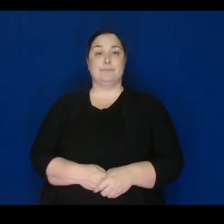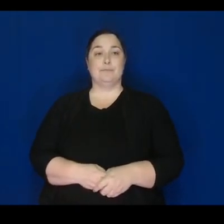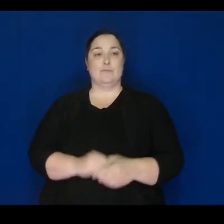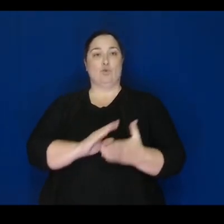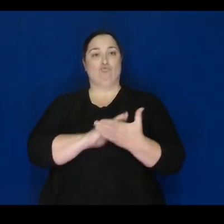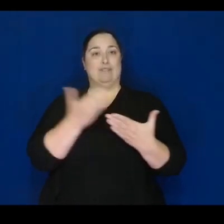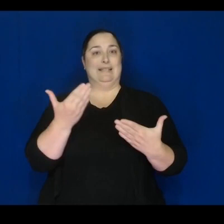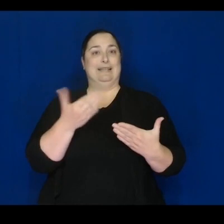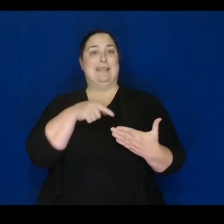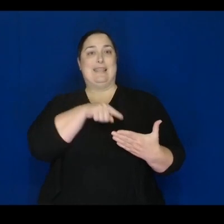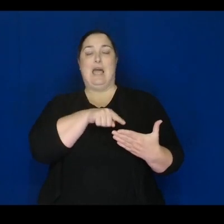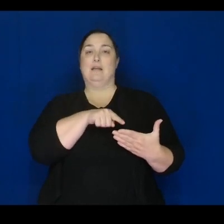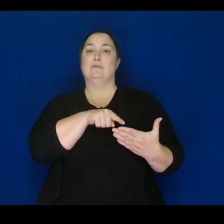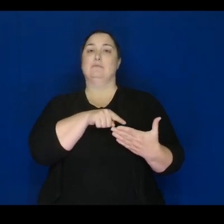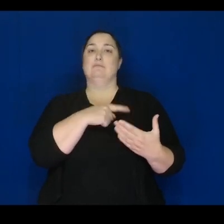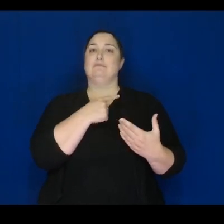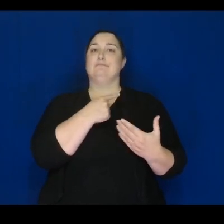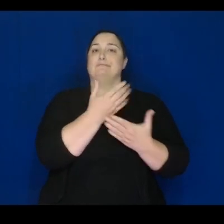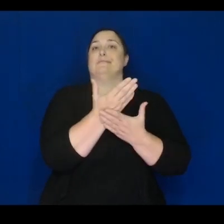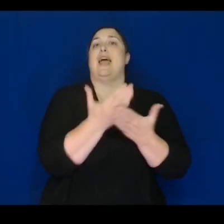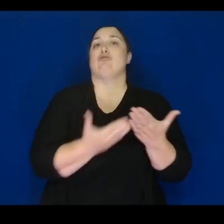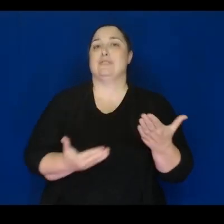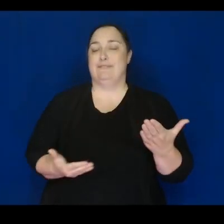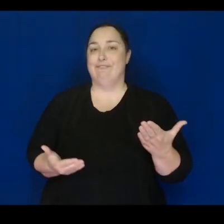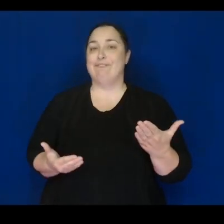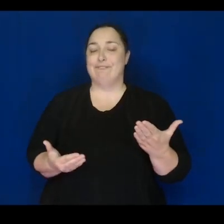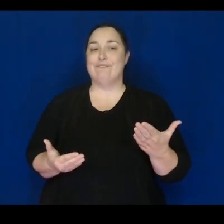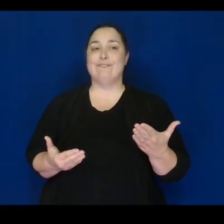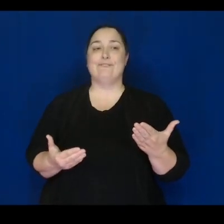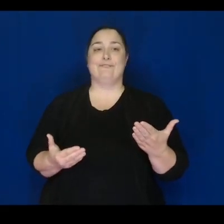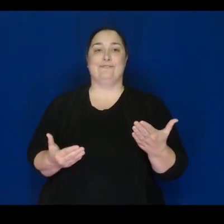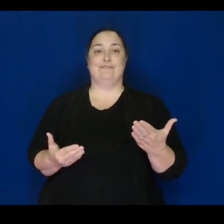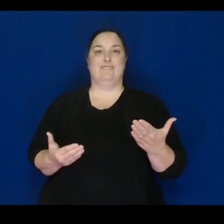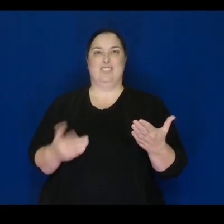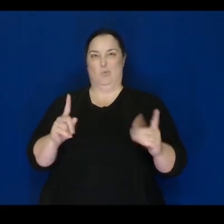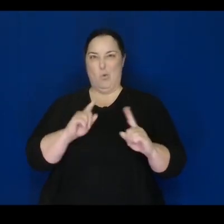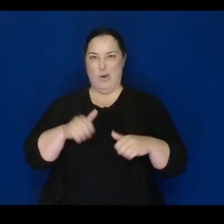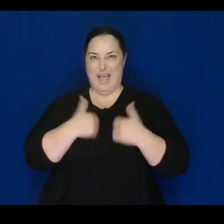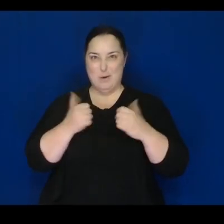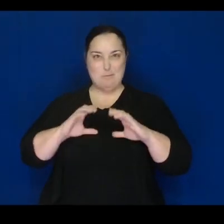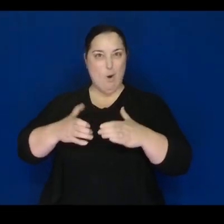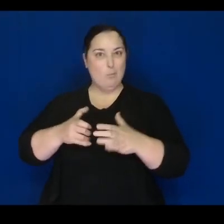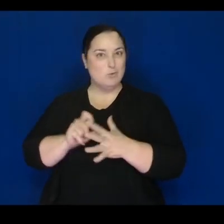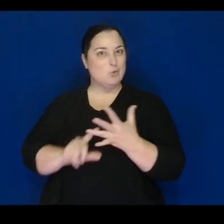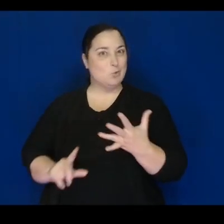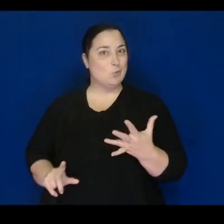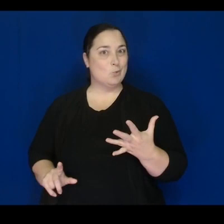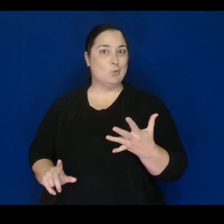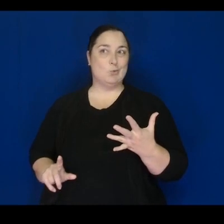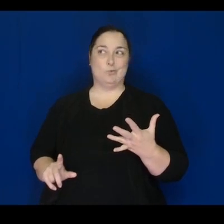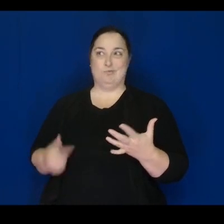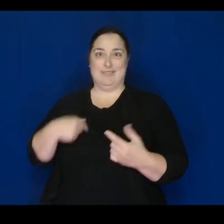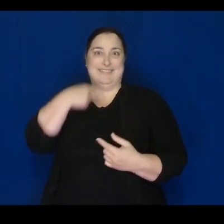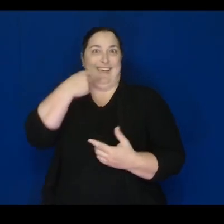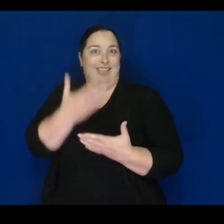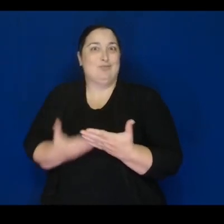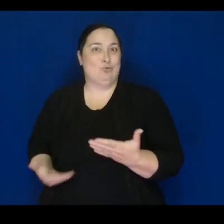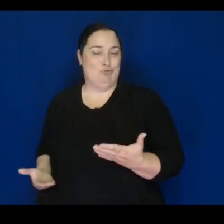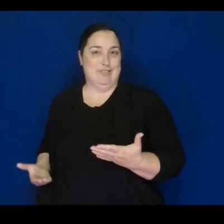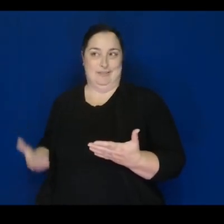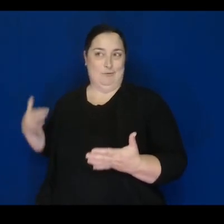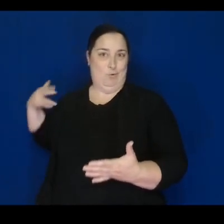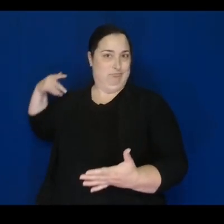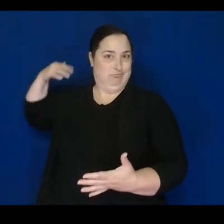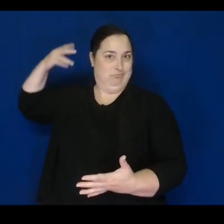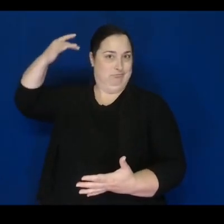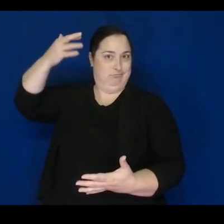those narratives, which is really, you know, what our mob do. We tell stories, and we've told stories for millennia